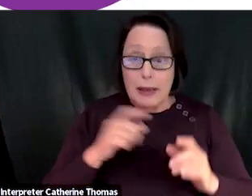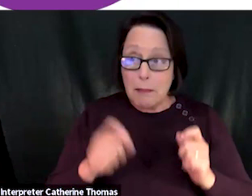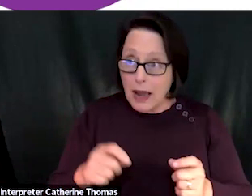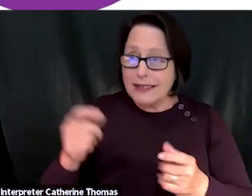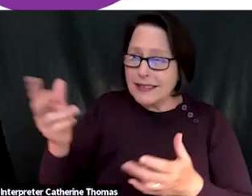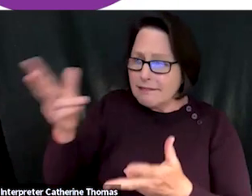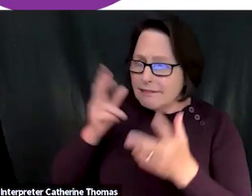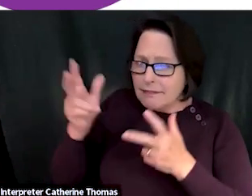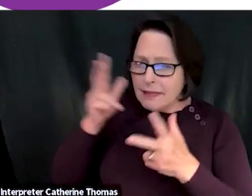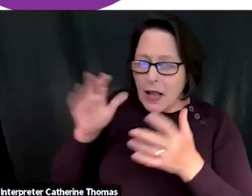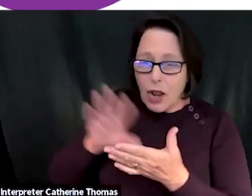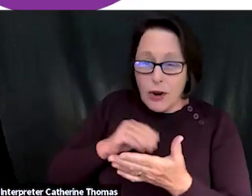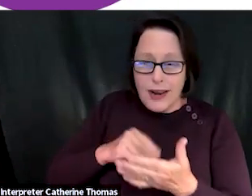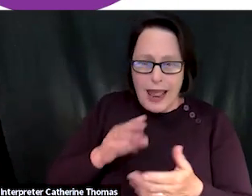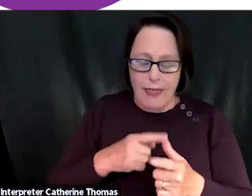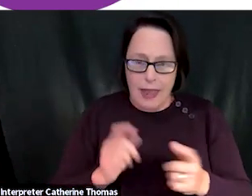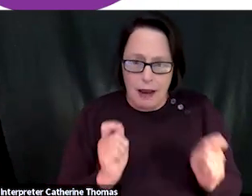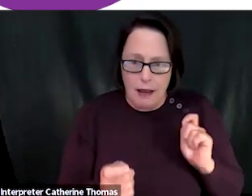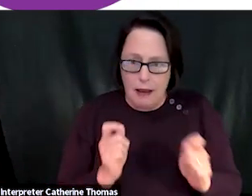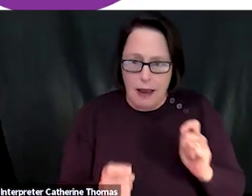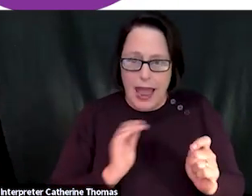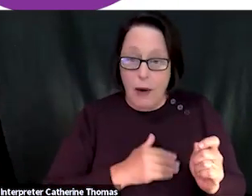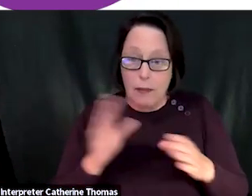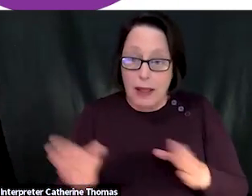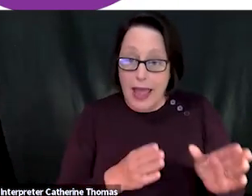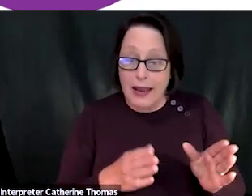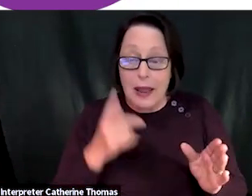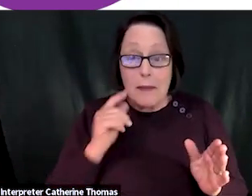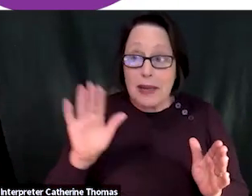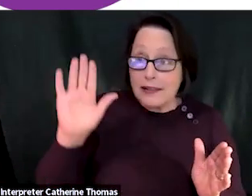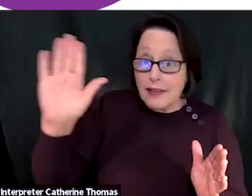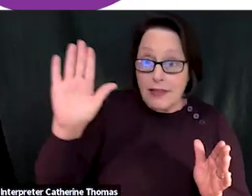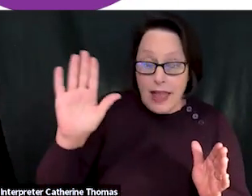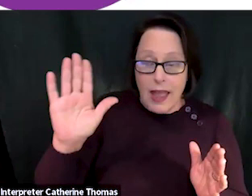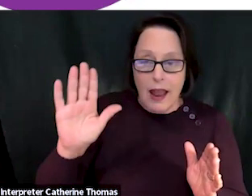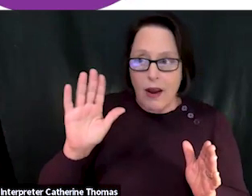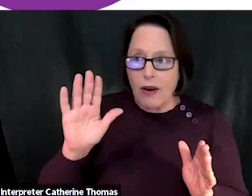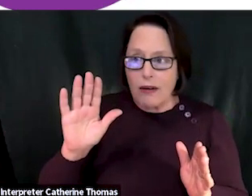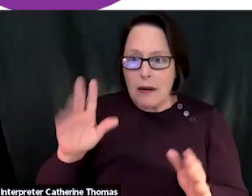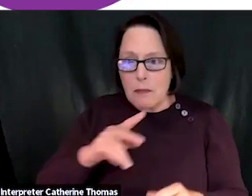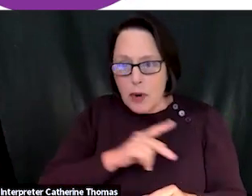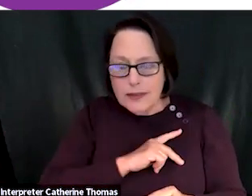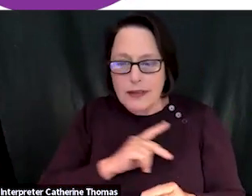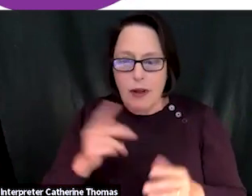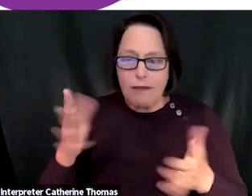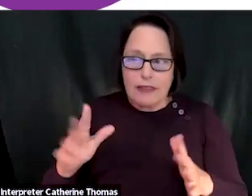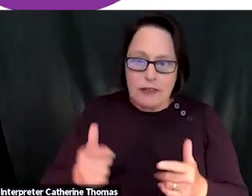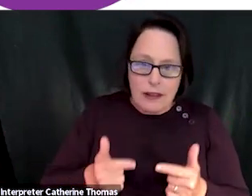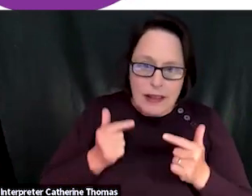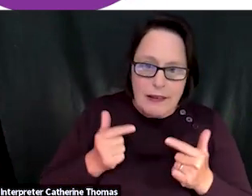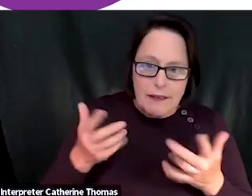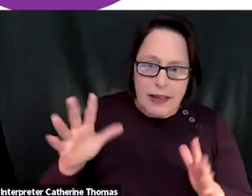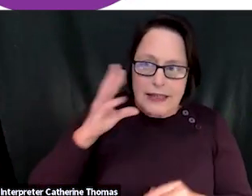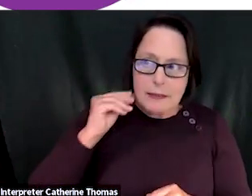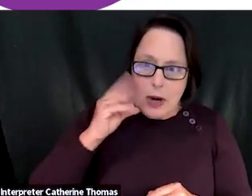the language access plan through input of personal lived experiences